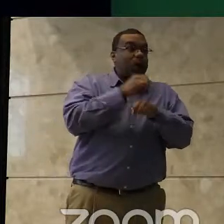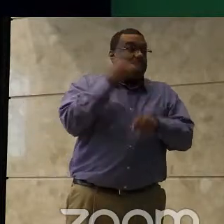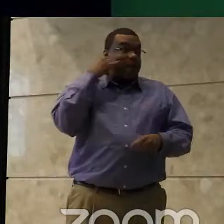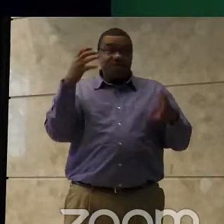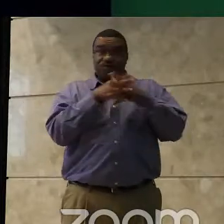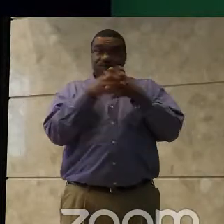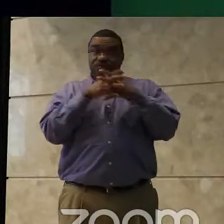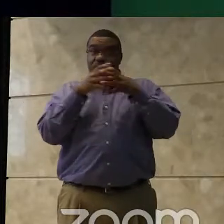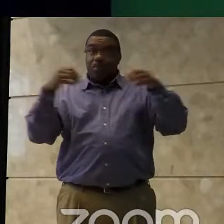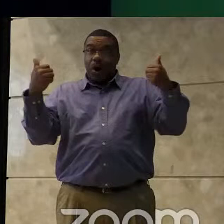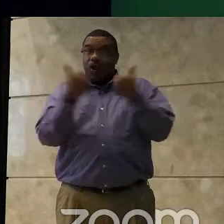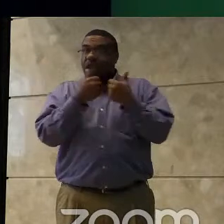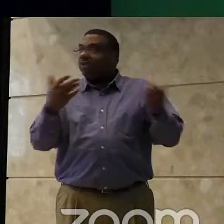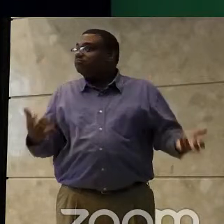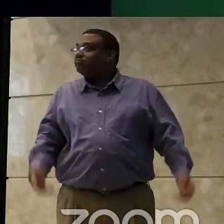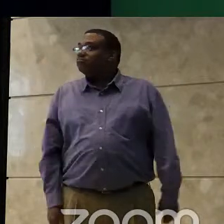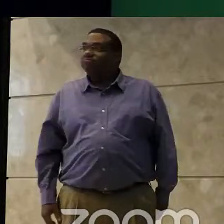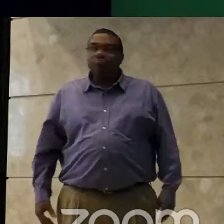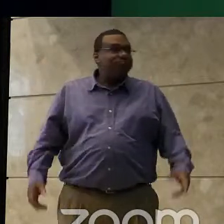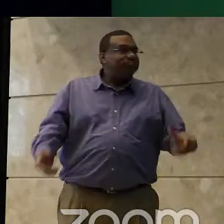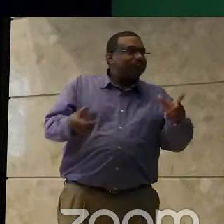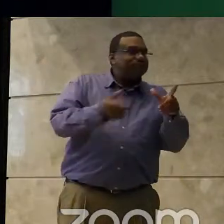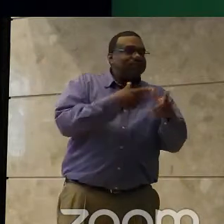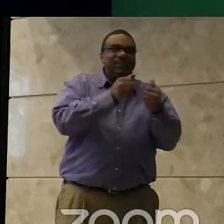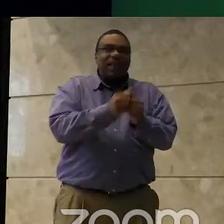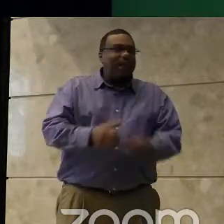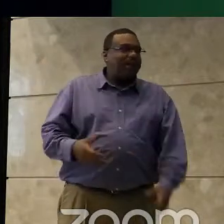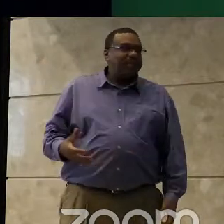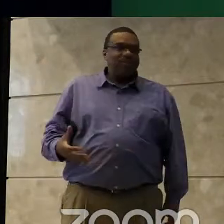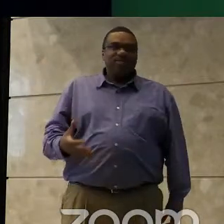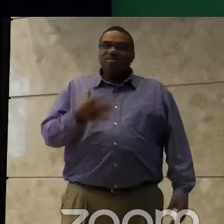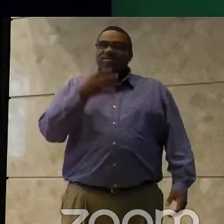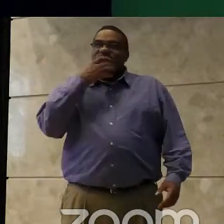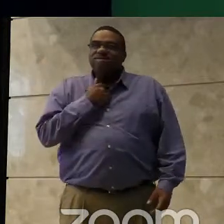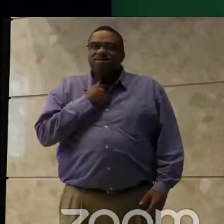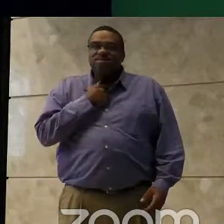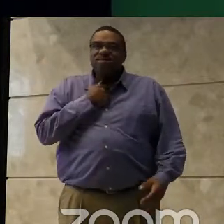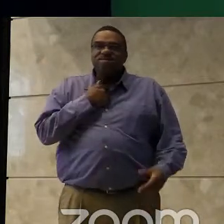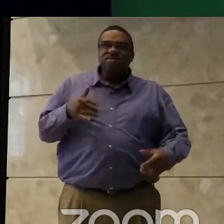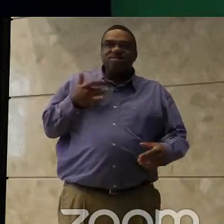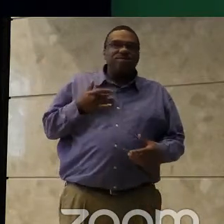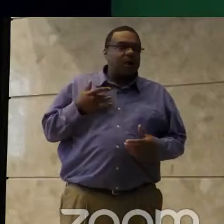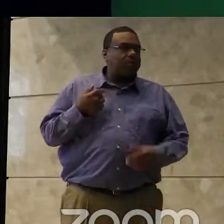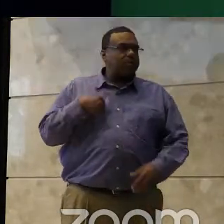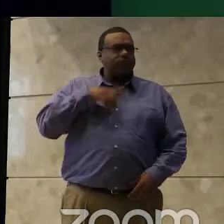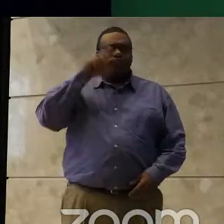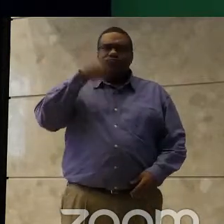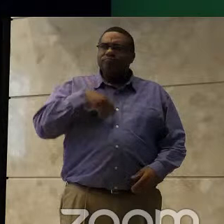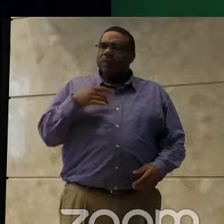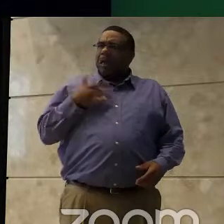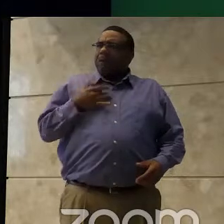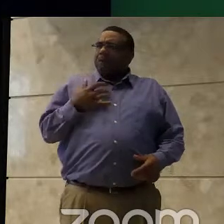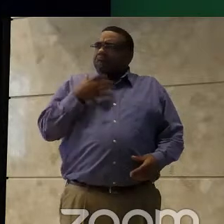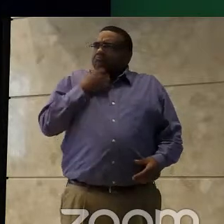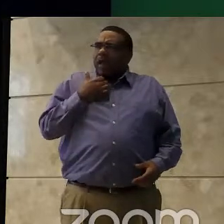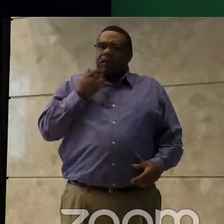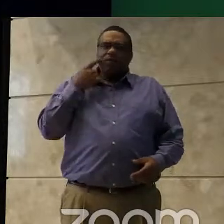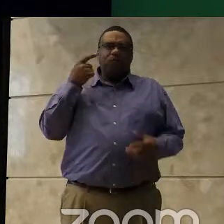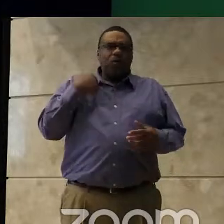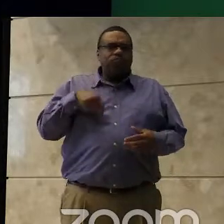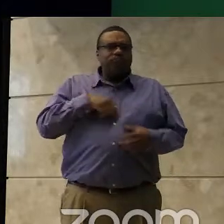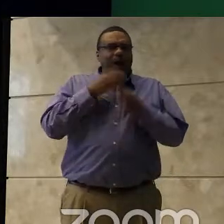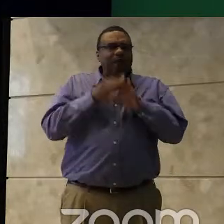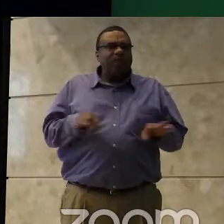game, you feel the passion, right? We need to feel the passion about our values